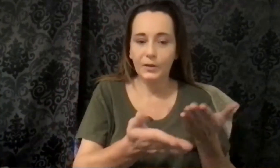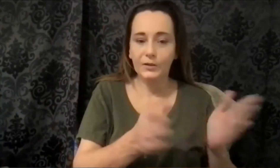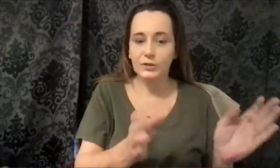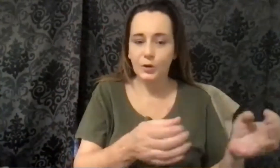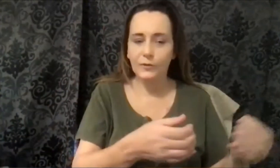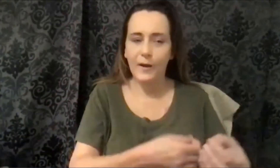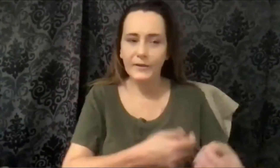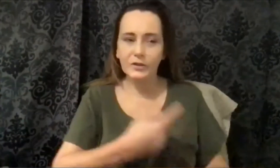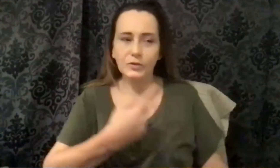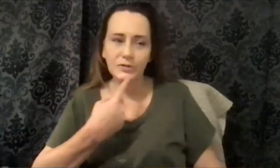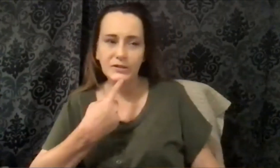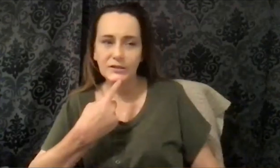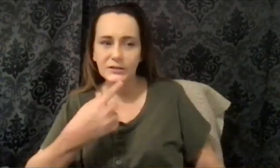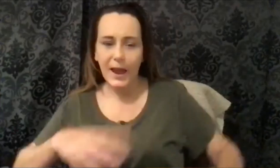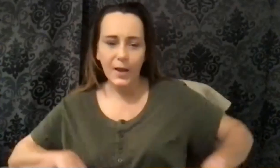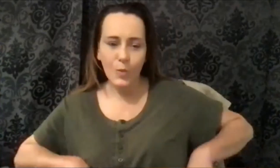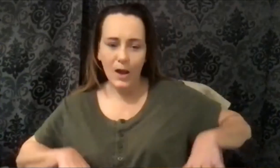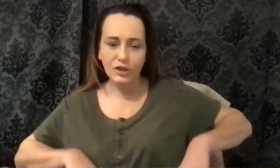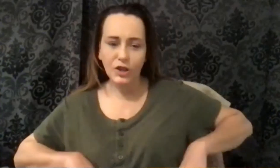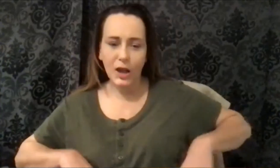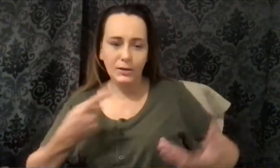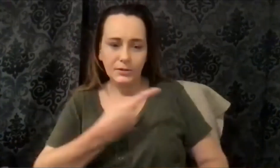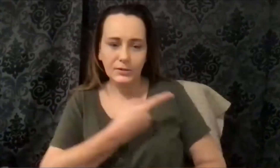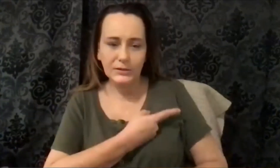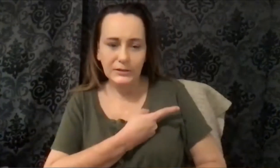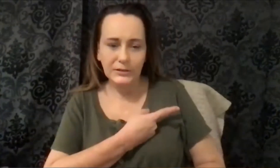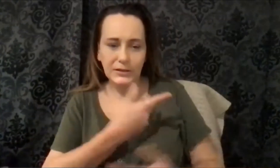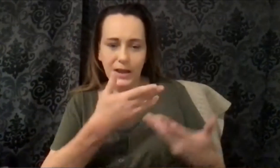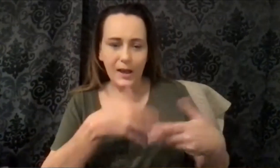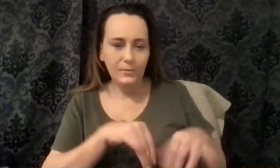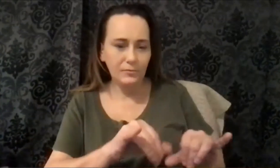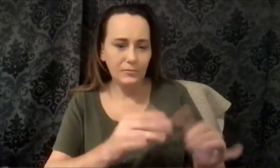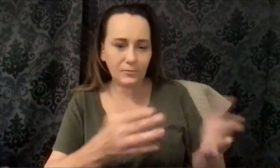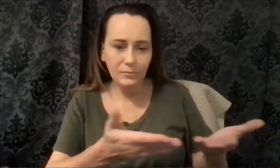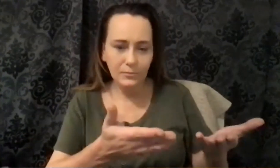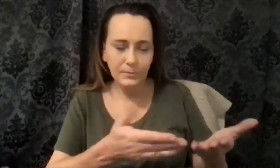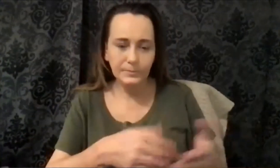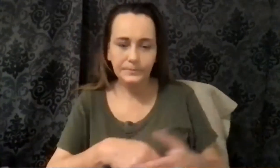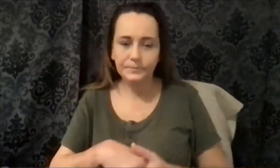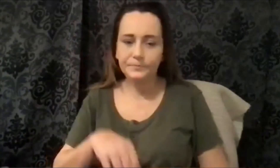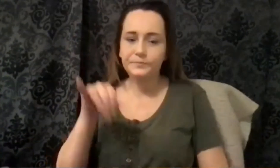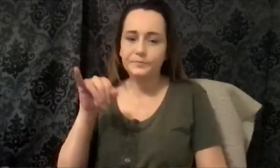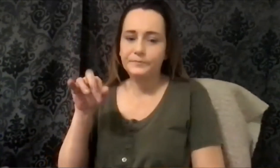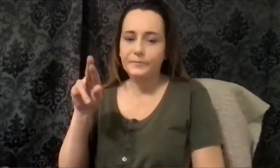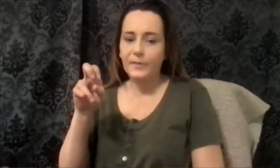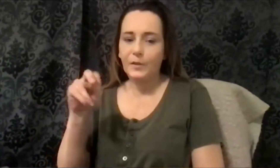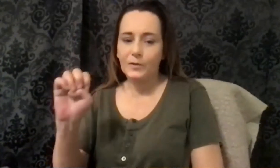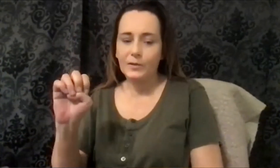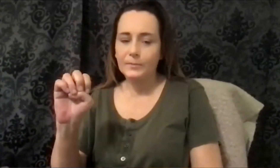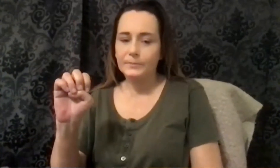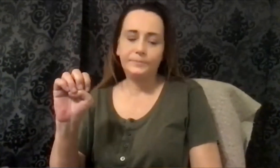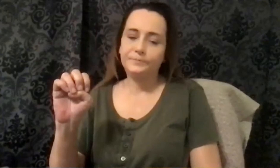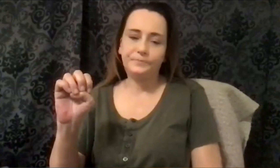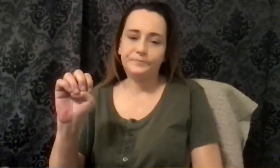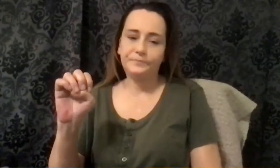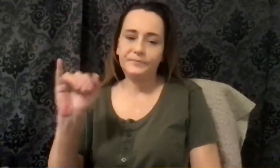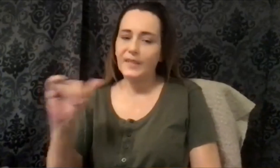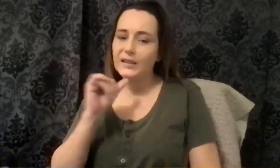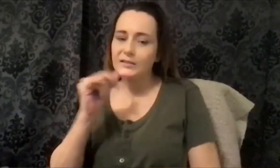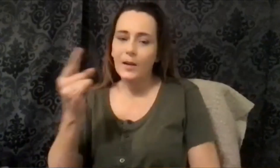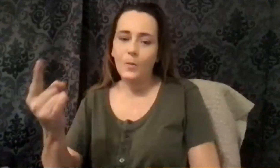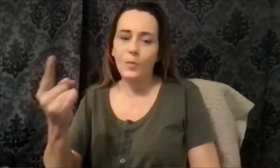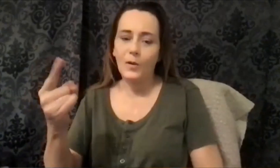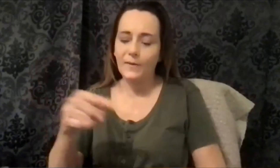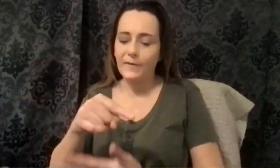longer operational any longer? Well, it's not one of the 5 World